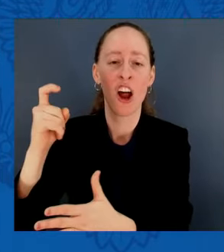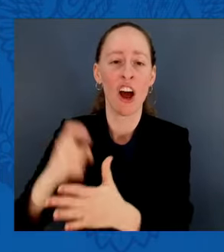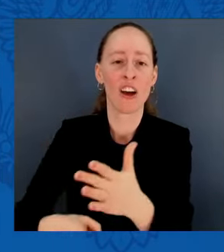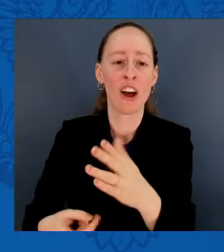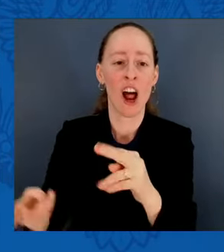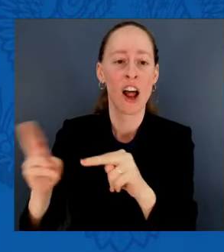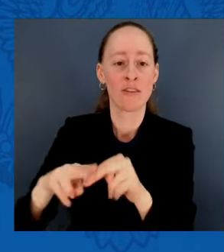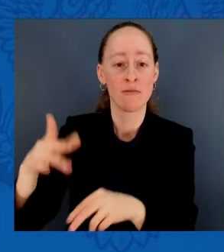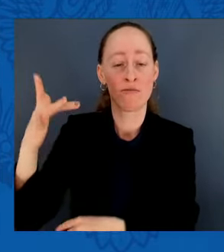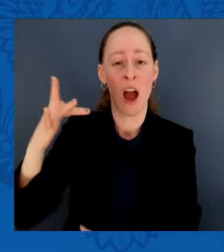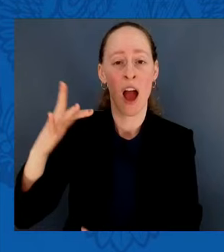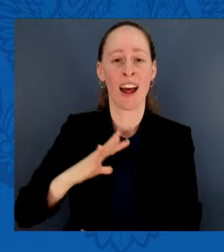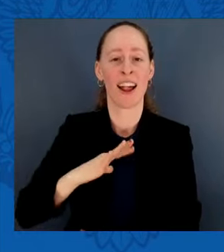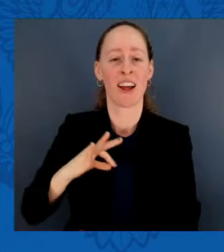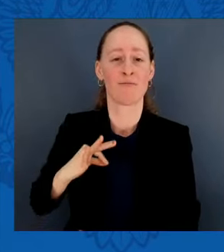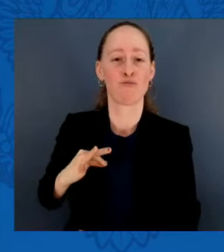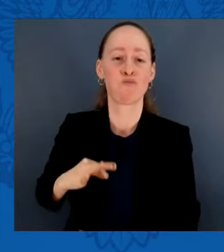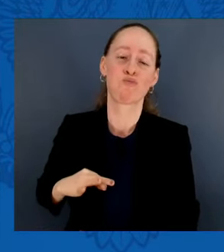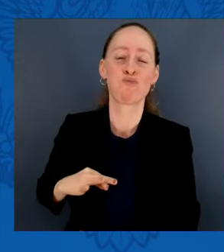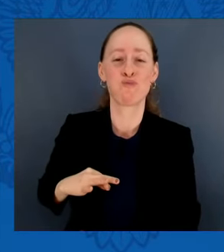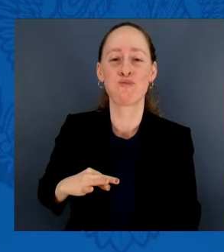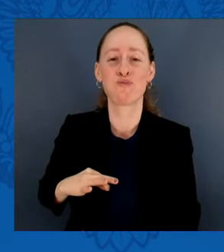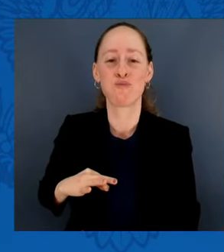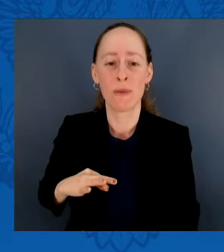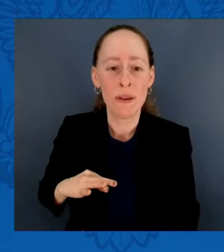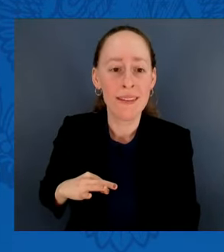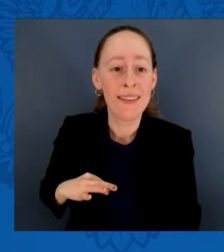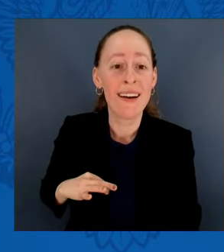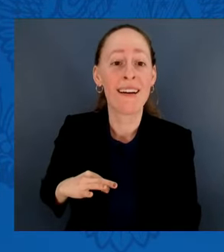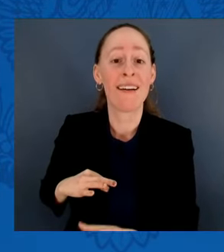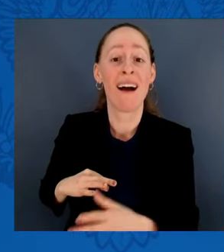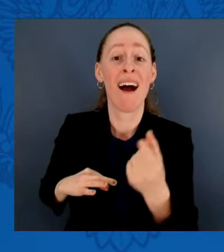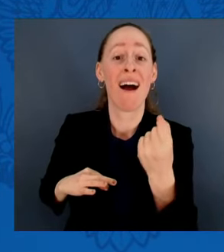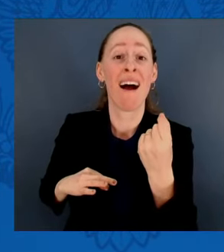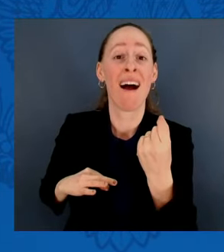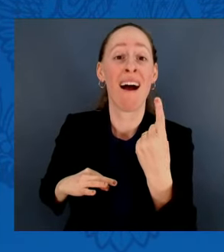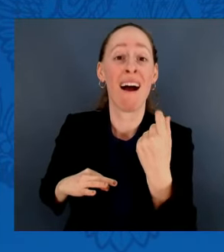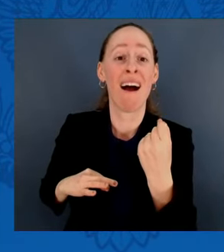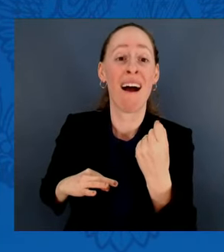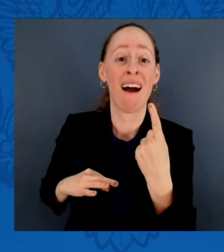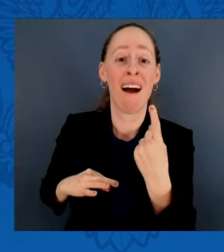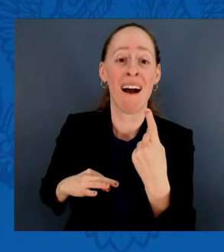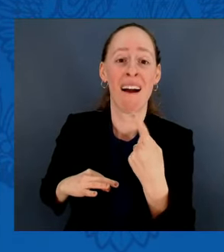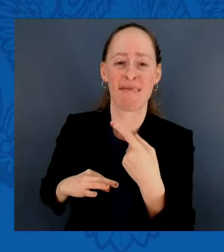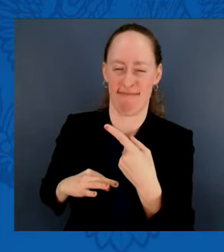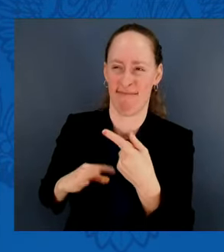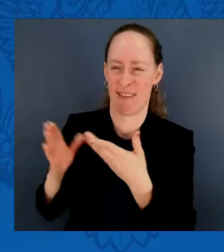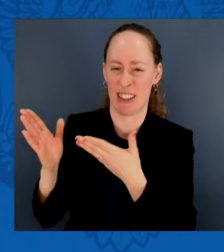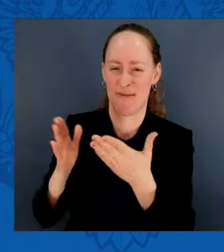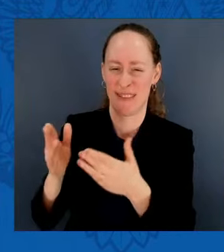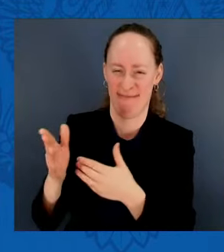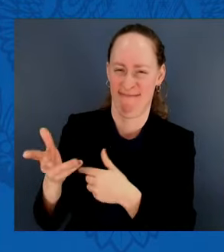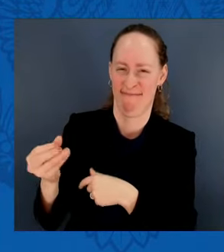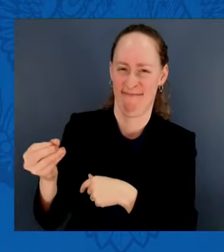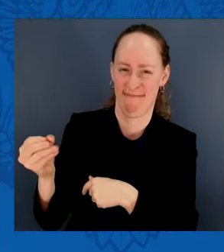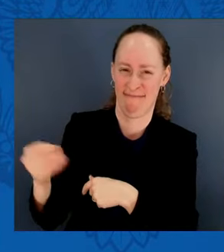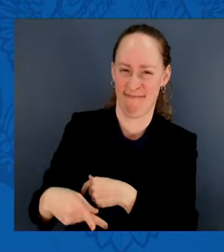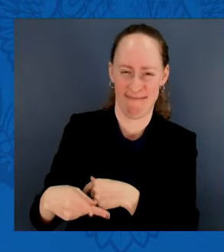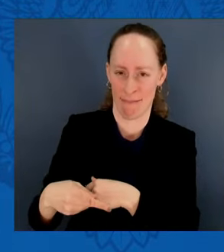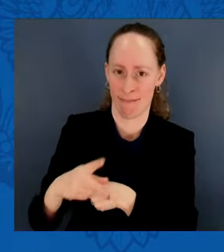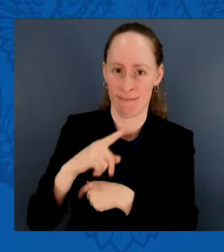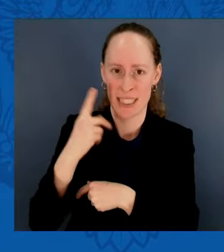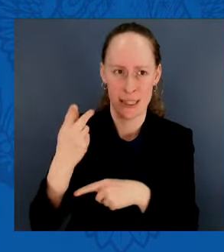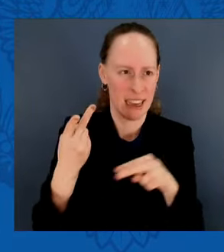less. That's why we're cracking down on corporations that engage in price gouging and deceptive pricing, from food to health care to